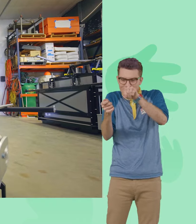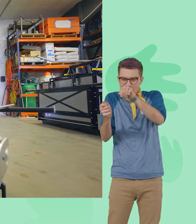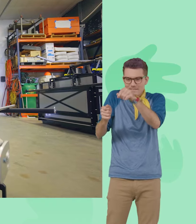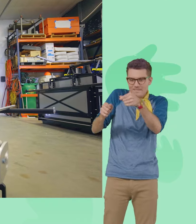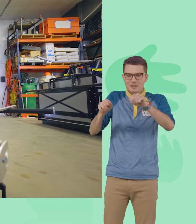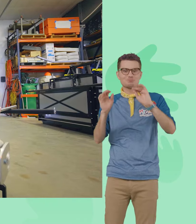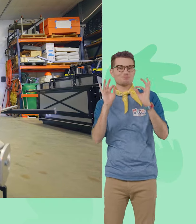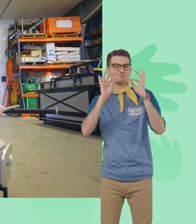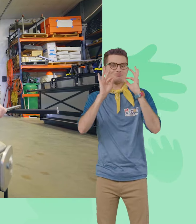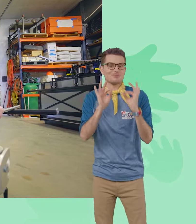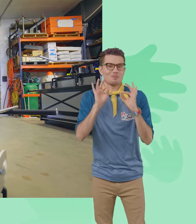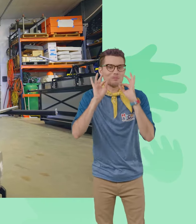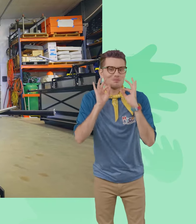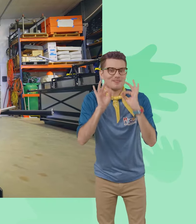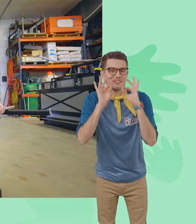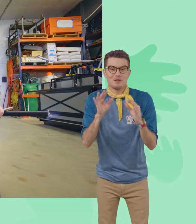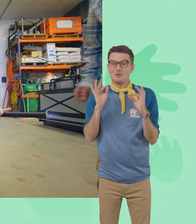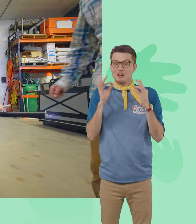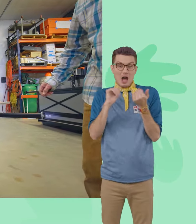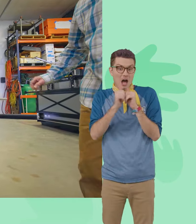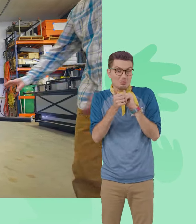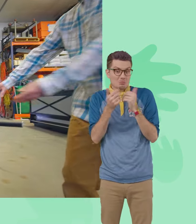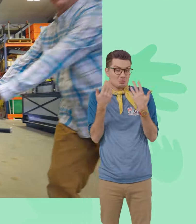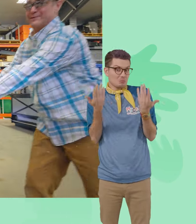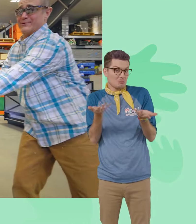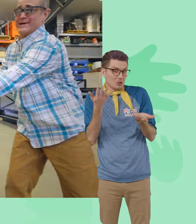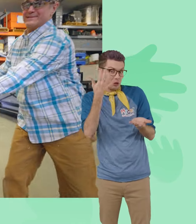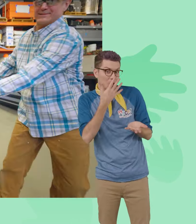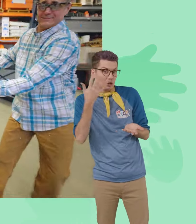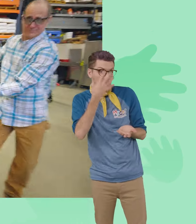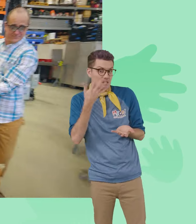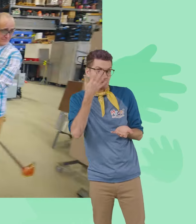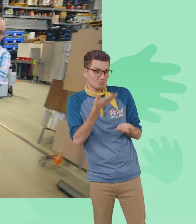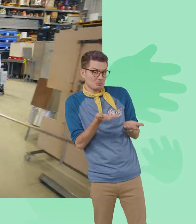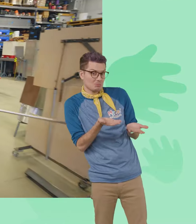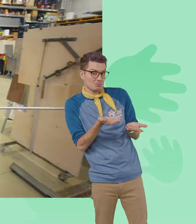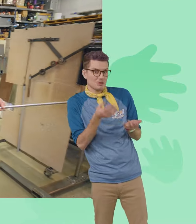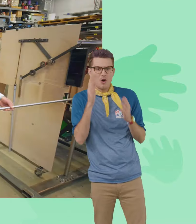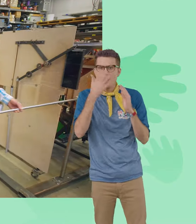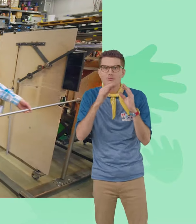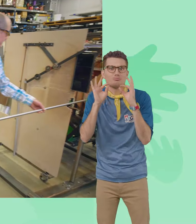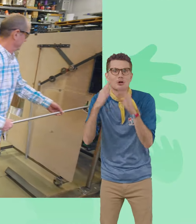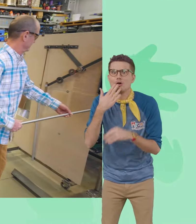Perfect. All right. How does that look? That looks very good. Okay. Well, yep. Great. Whoa.